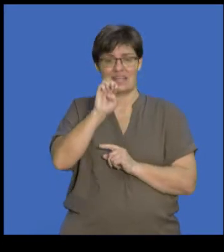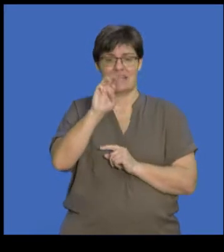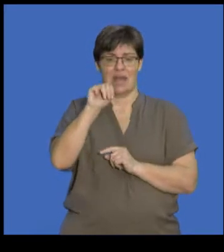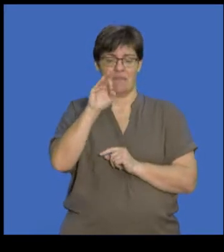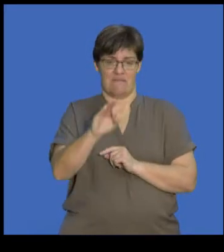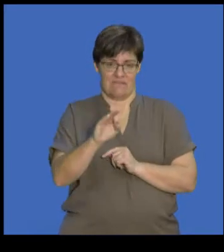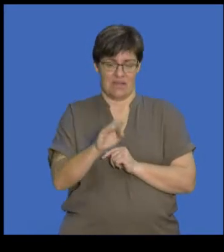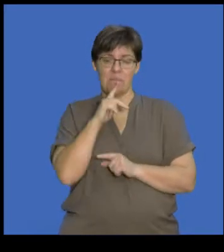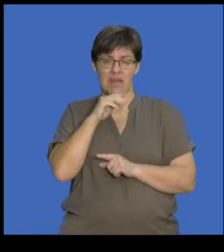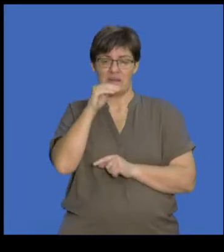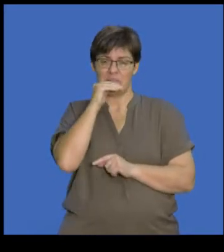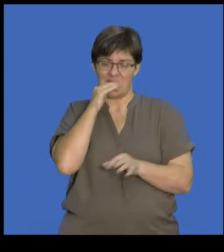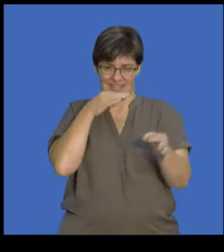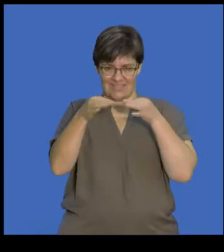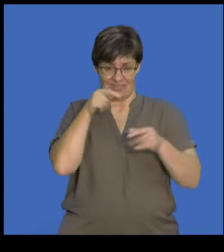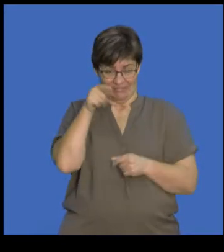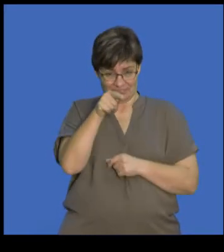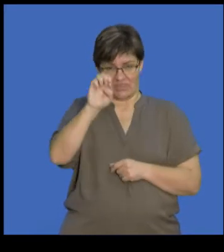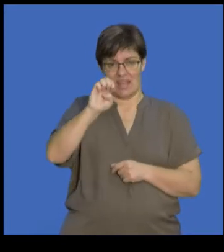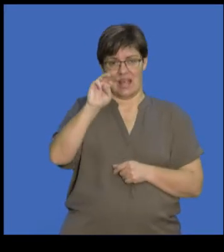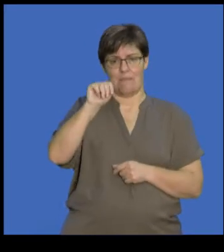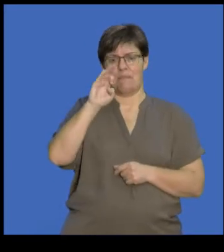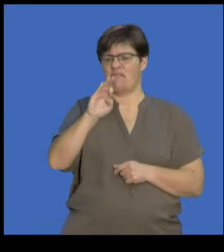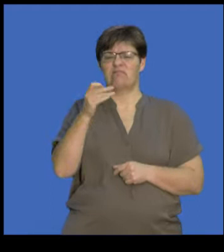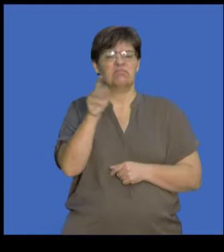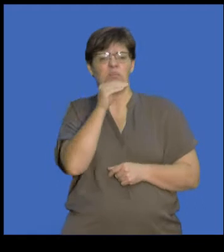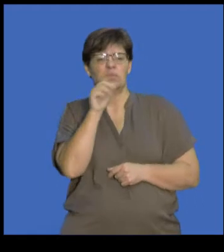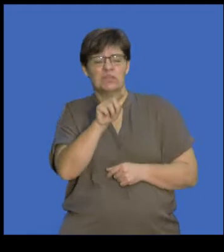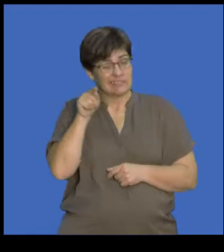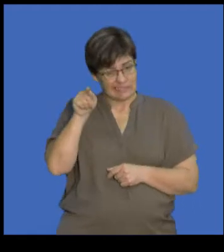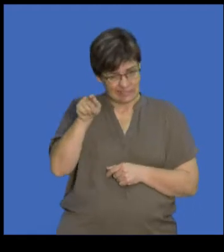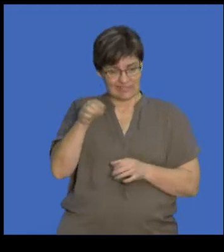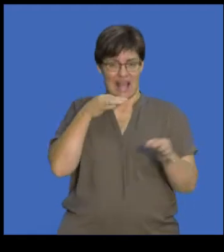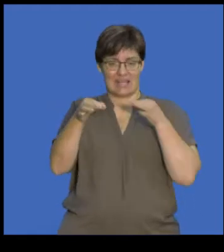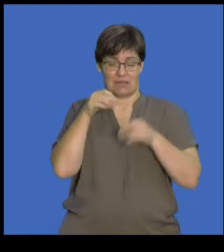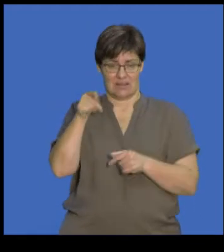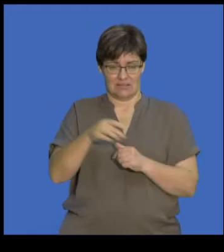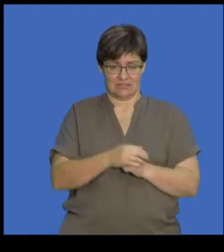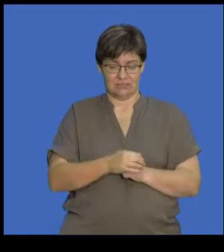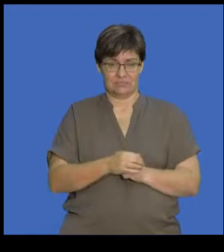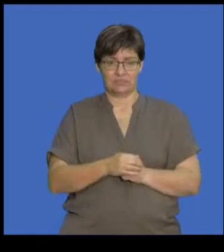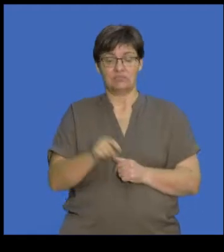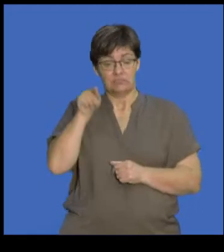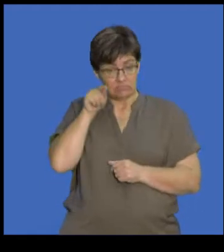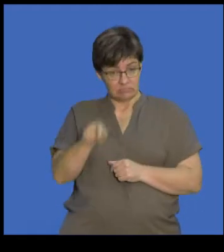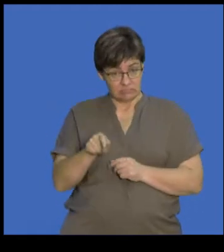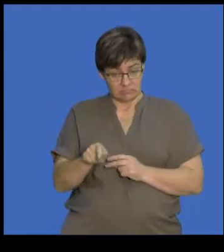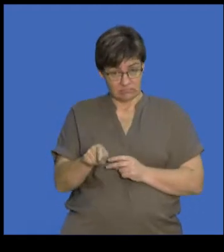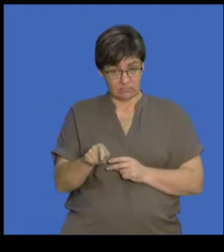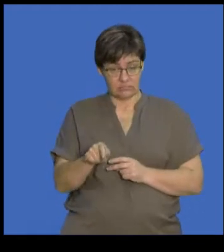this is the definition of EMF. Okay, this is the definition, while